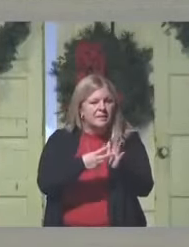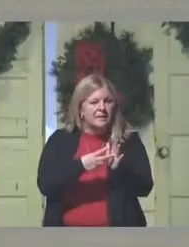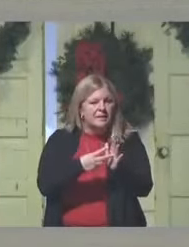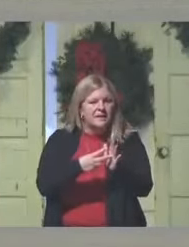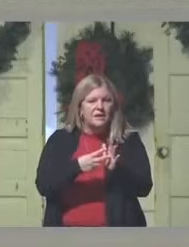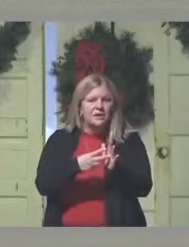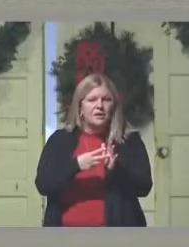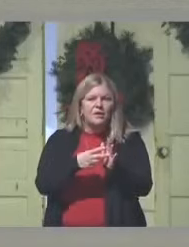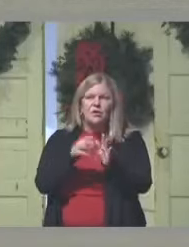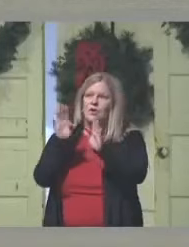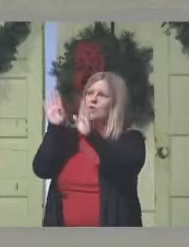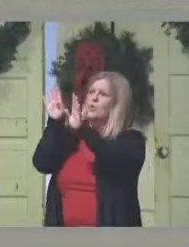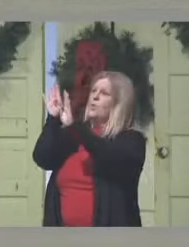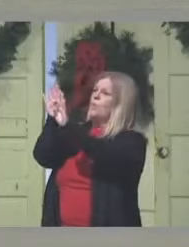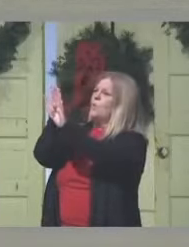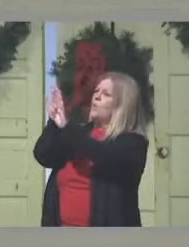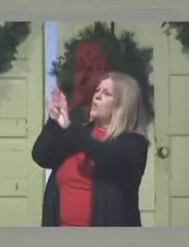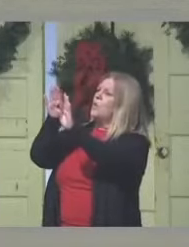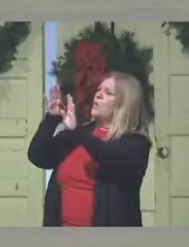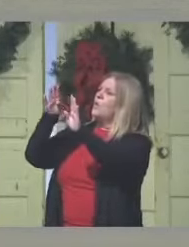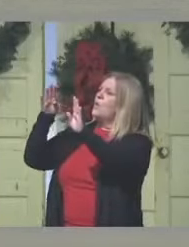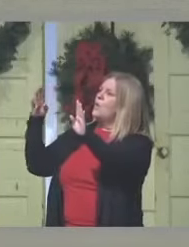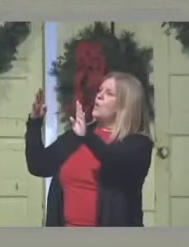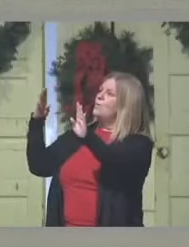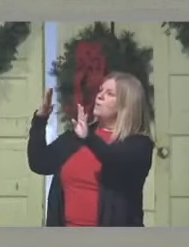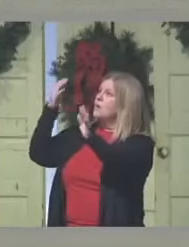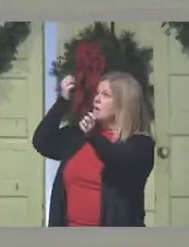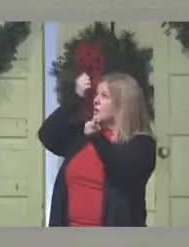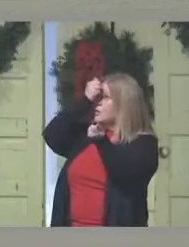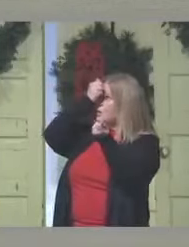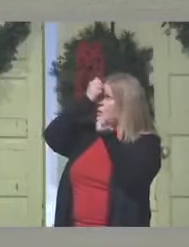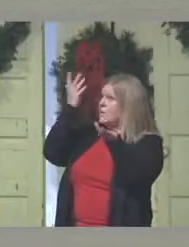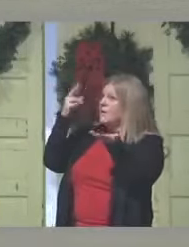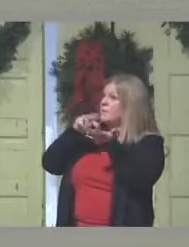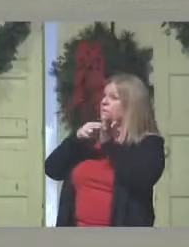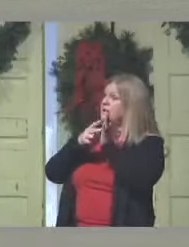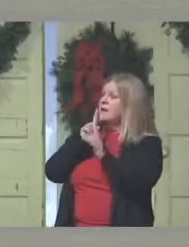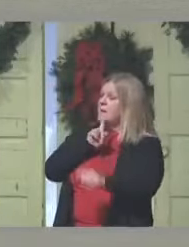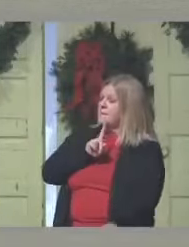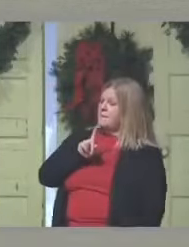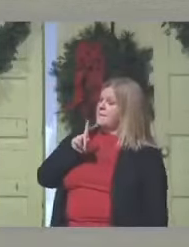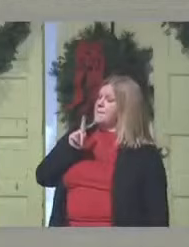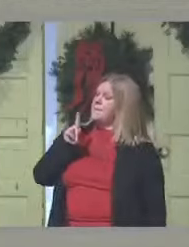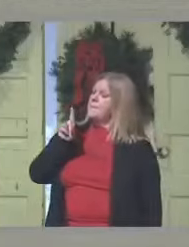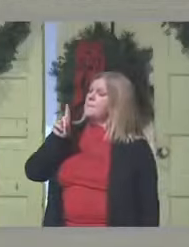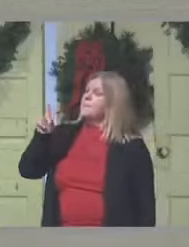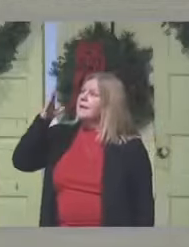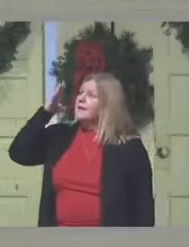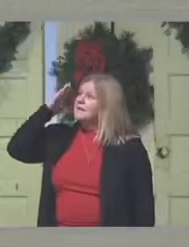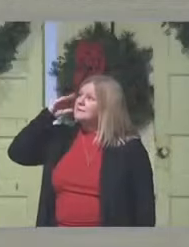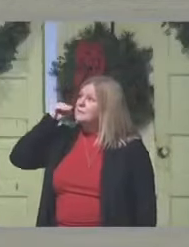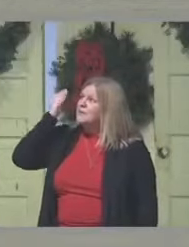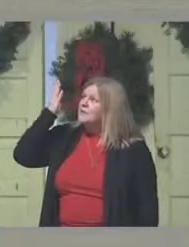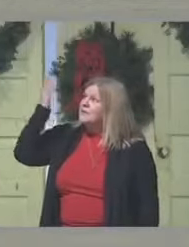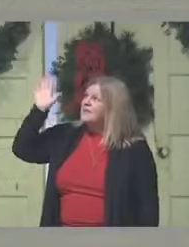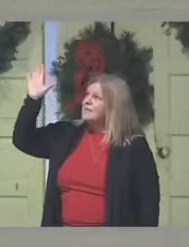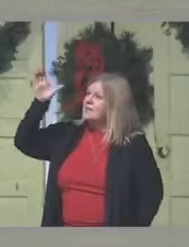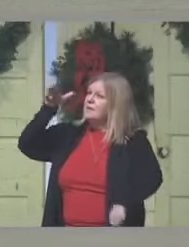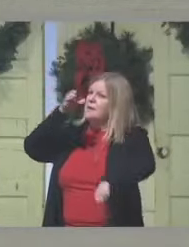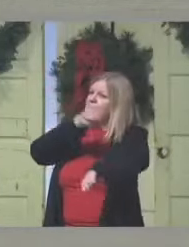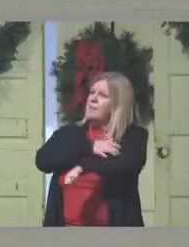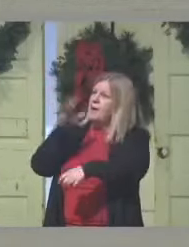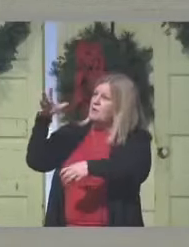door to God, and obedience is walking through the door to experience God and his power for